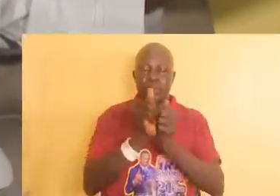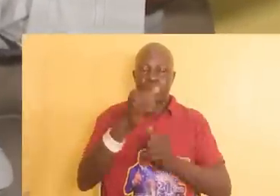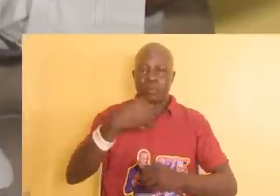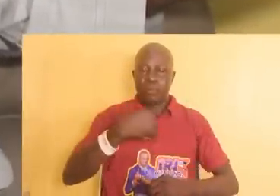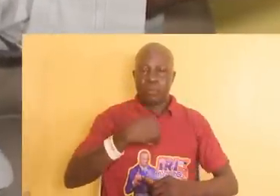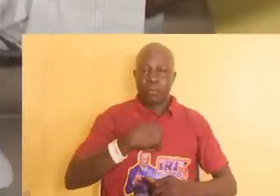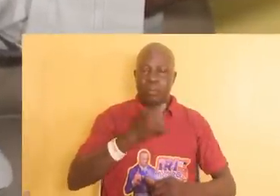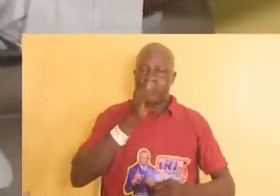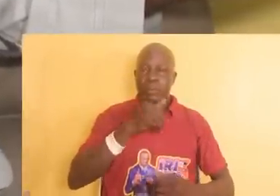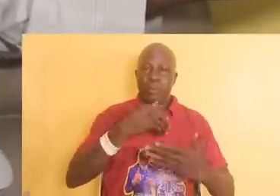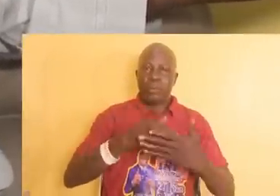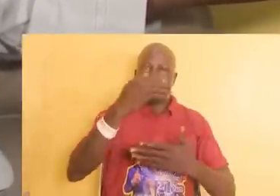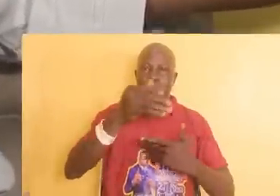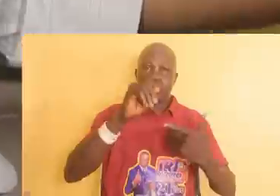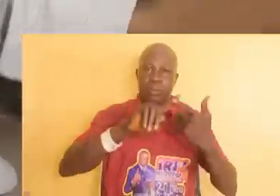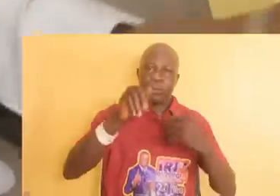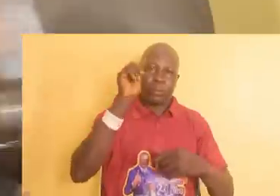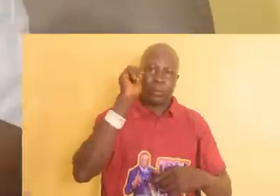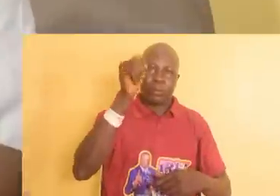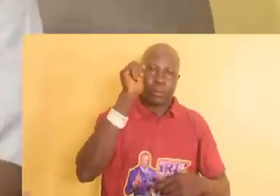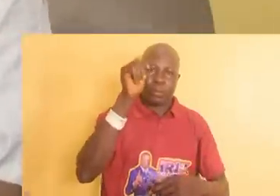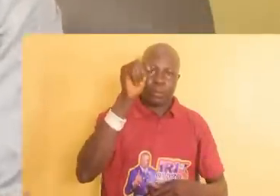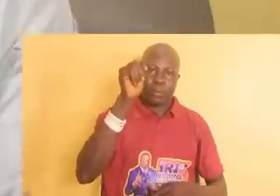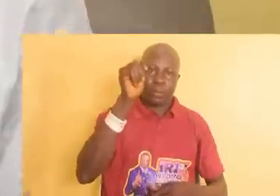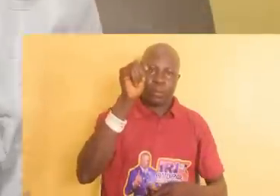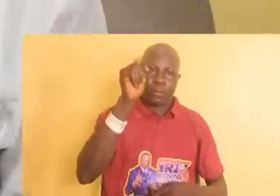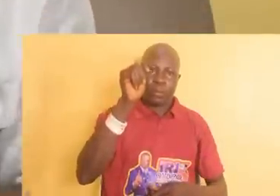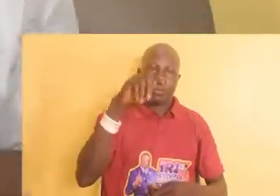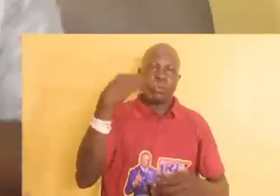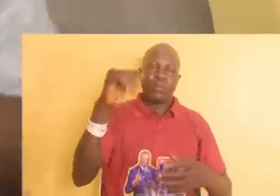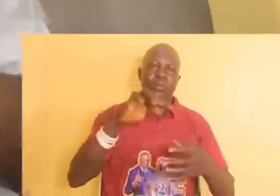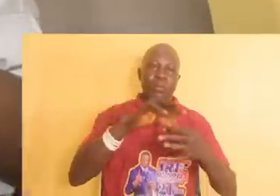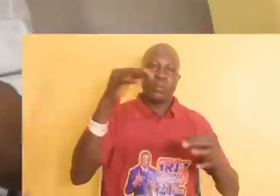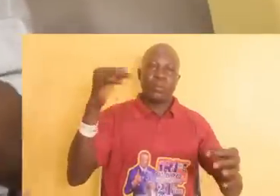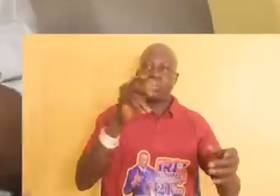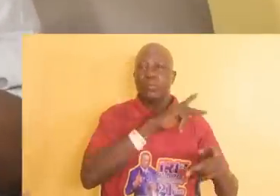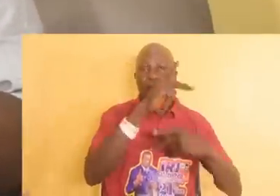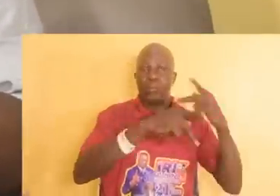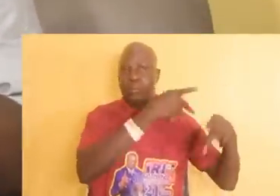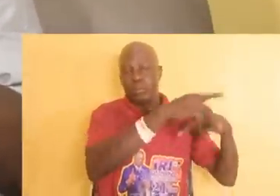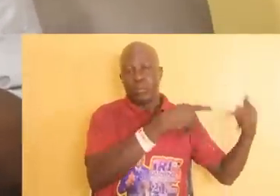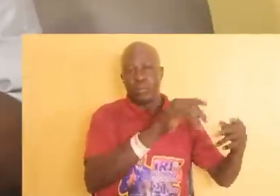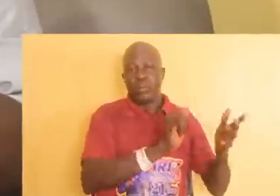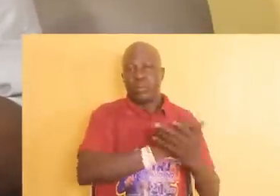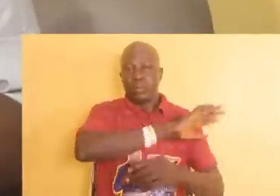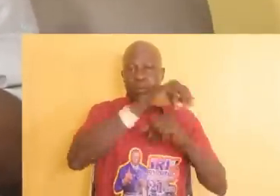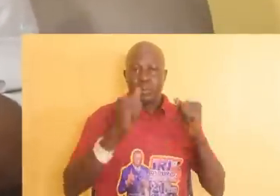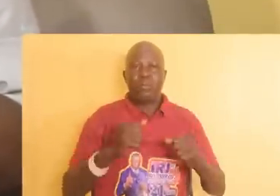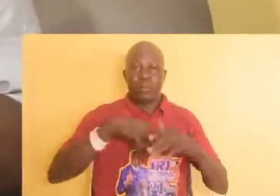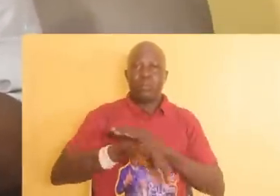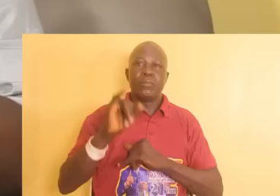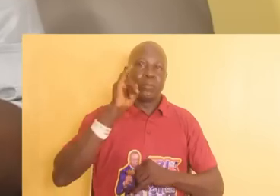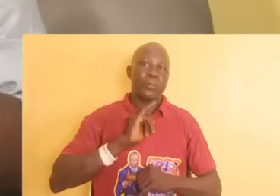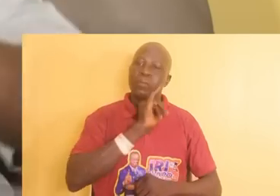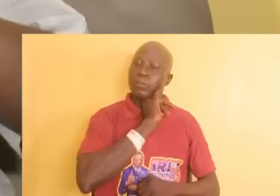yo emi le ri kan emi awon woli spirit of the prophet agbara israel and